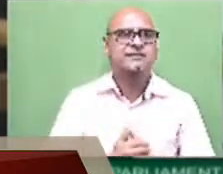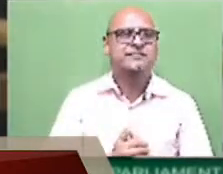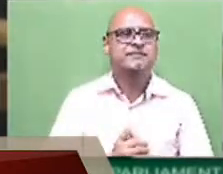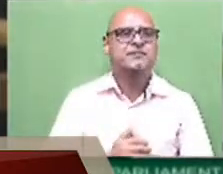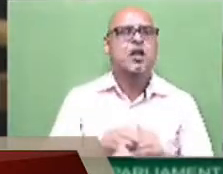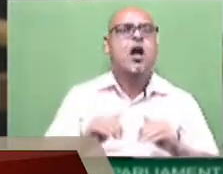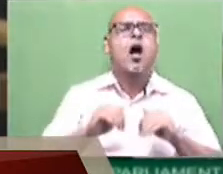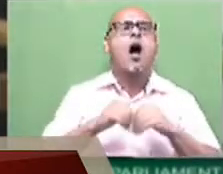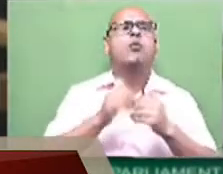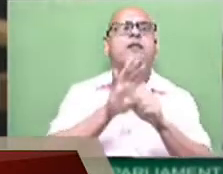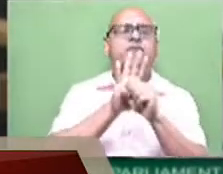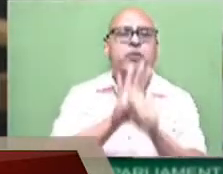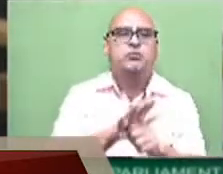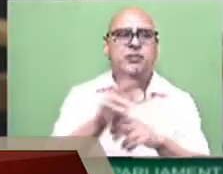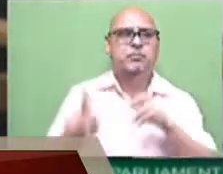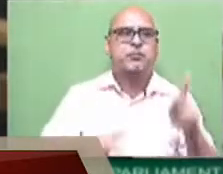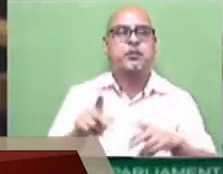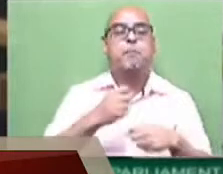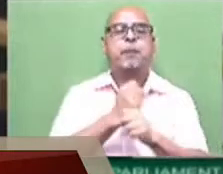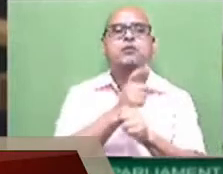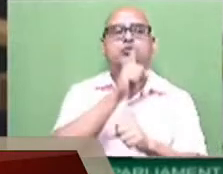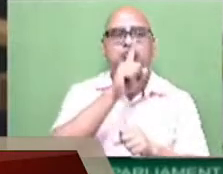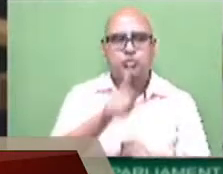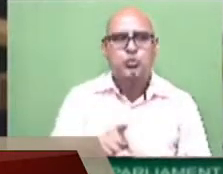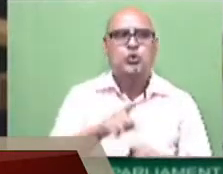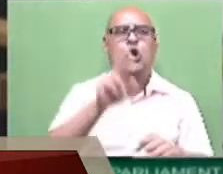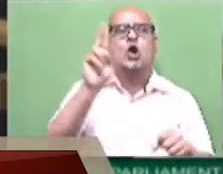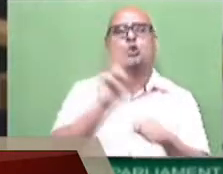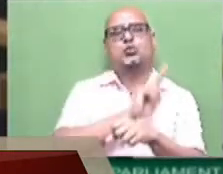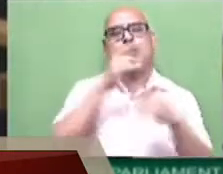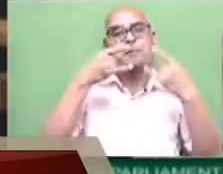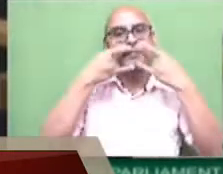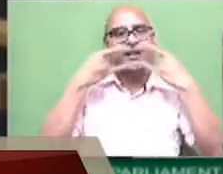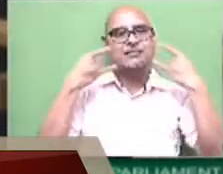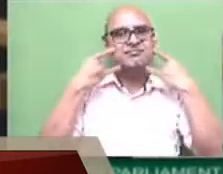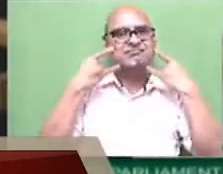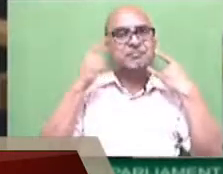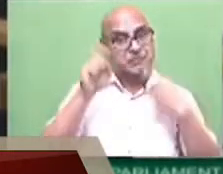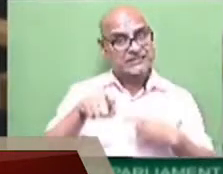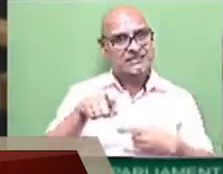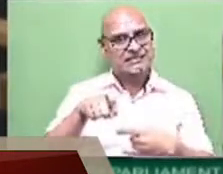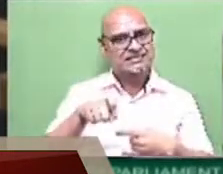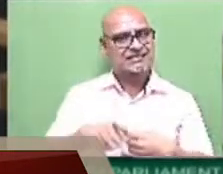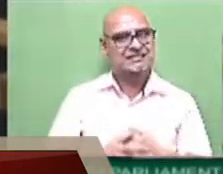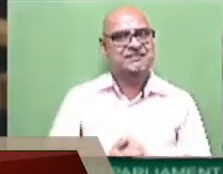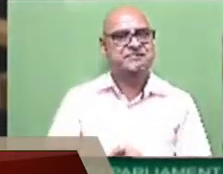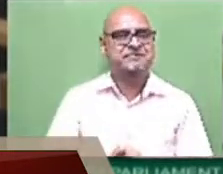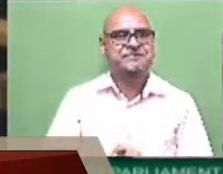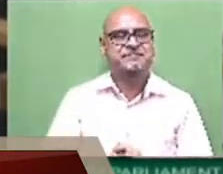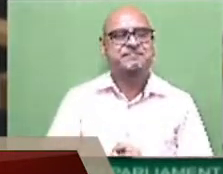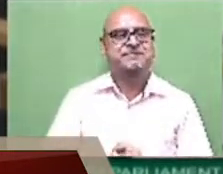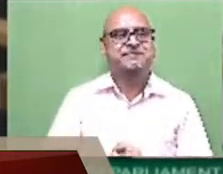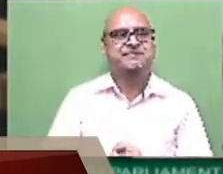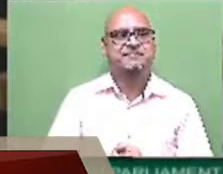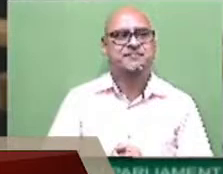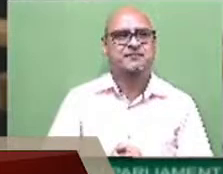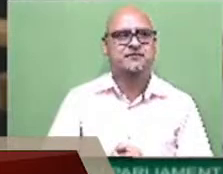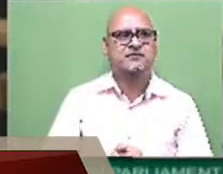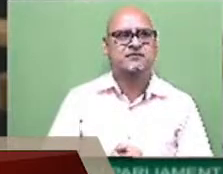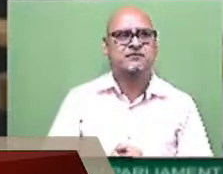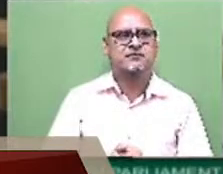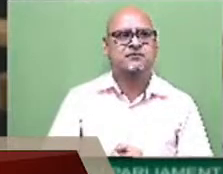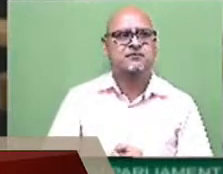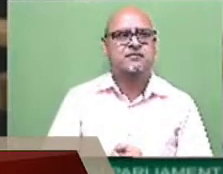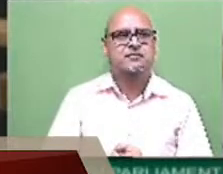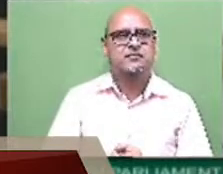is something that we must learn from the experience. We can't just come and say, this will in fact be the fix for it, this will ensure